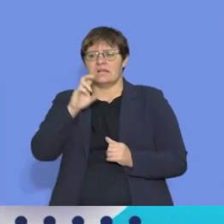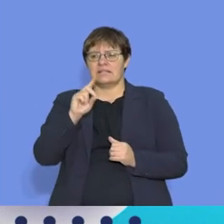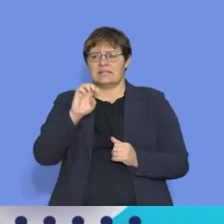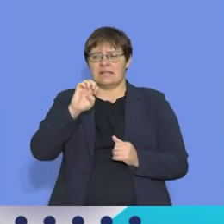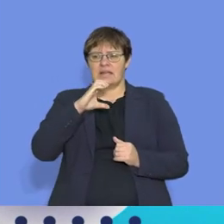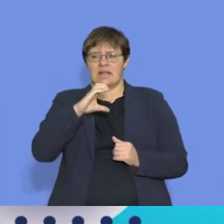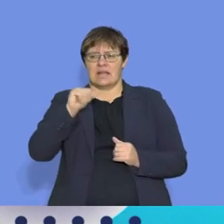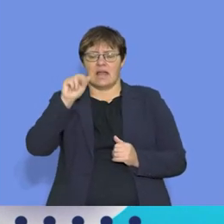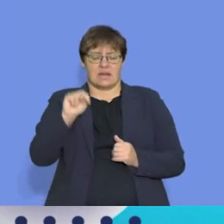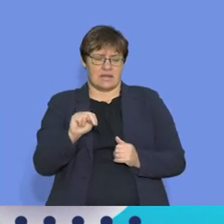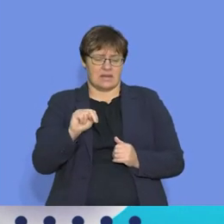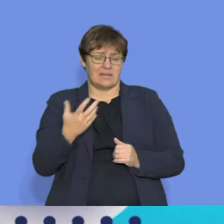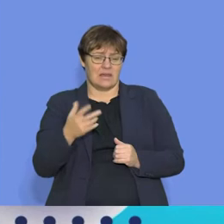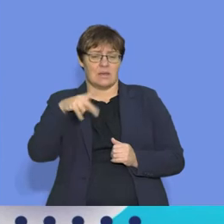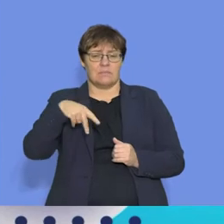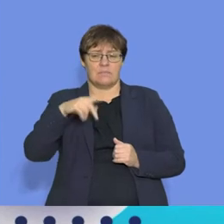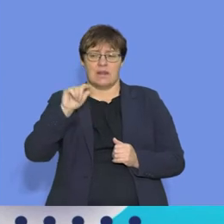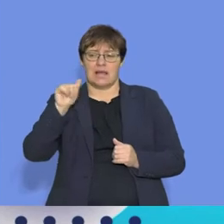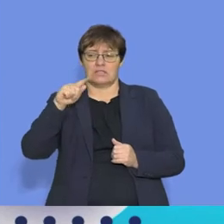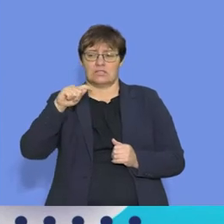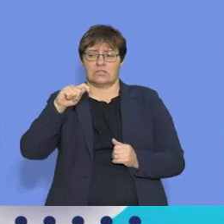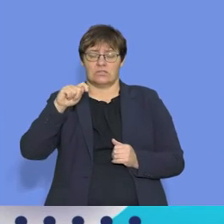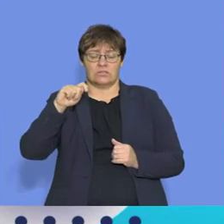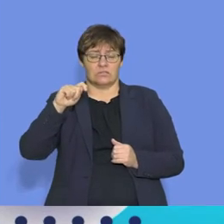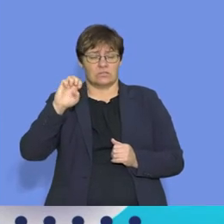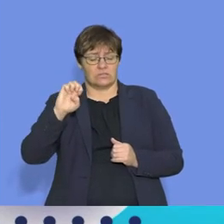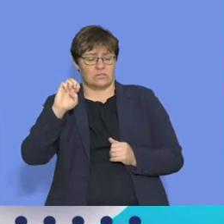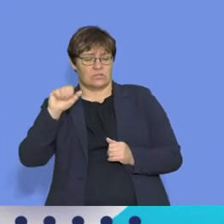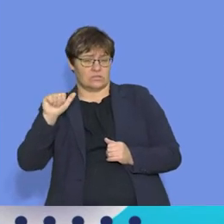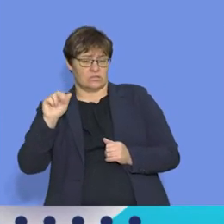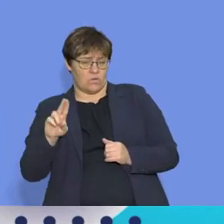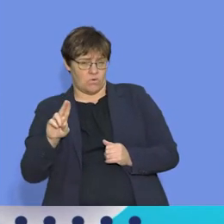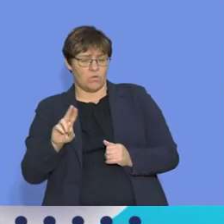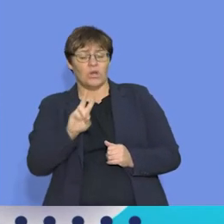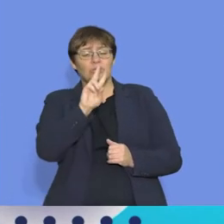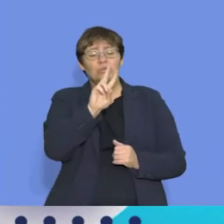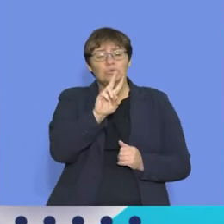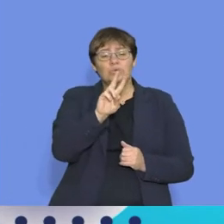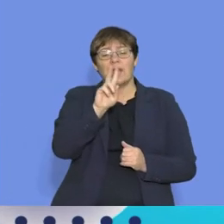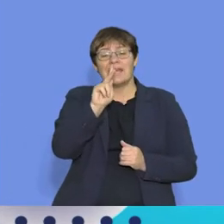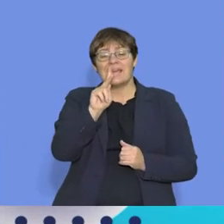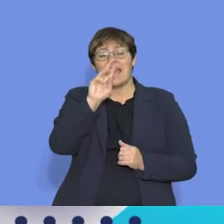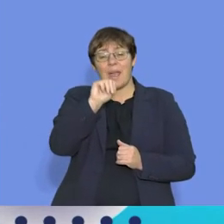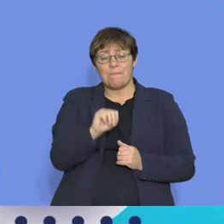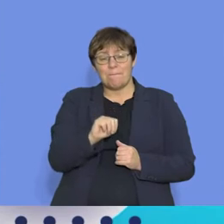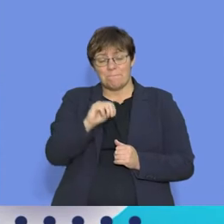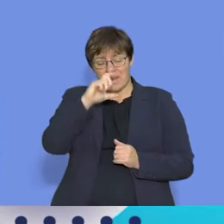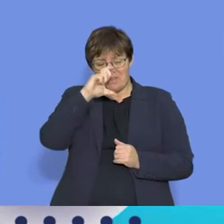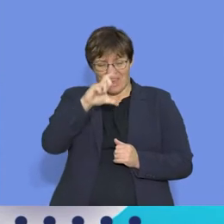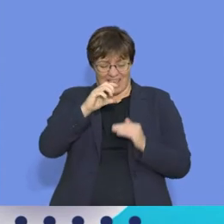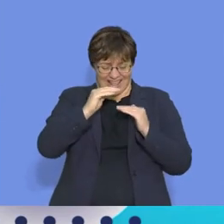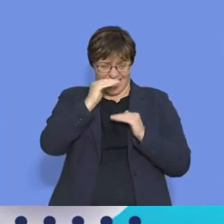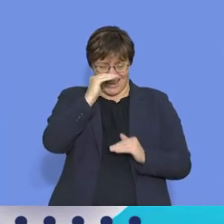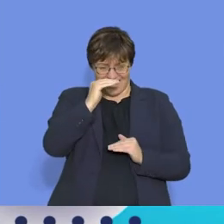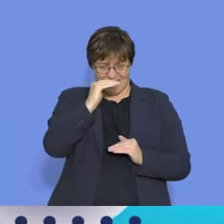Deccan Plateau, which is 2 kilometers thick of flood basalt, which